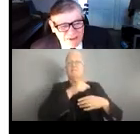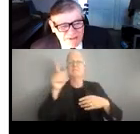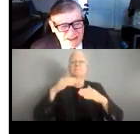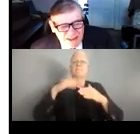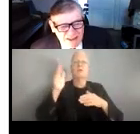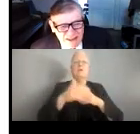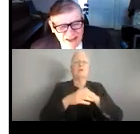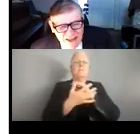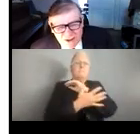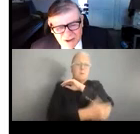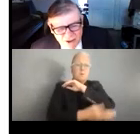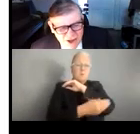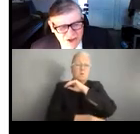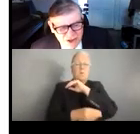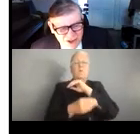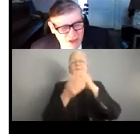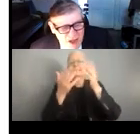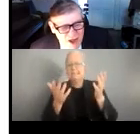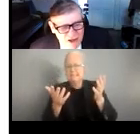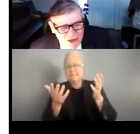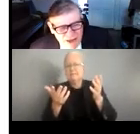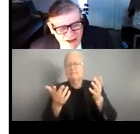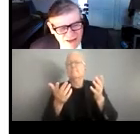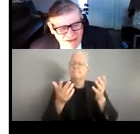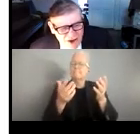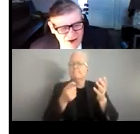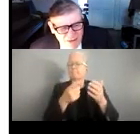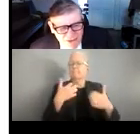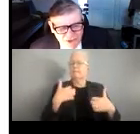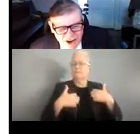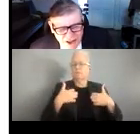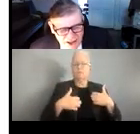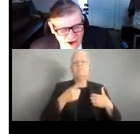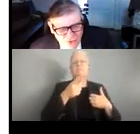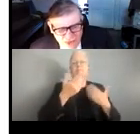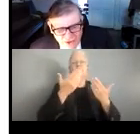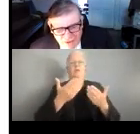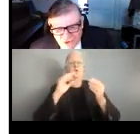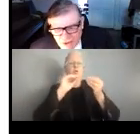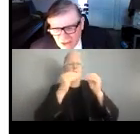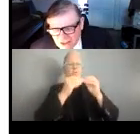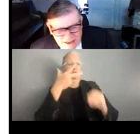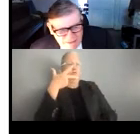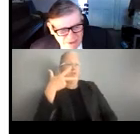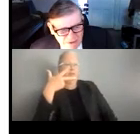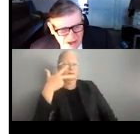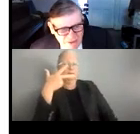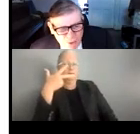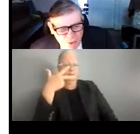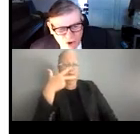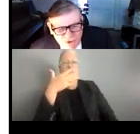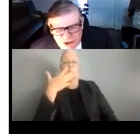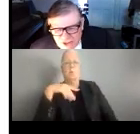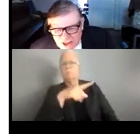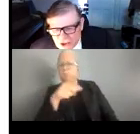disabled are facing. So that looks quite interesting. So now let's have a go at number three, and then on that number three, I might take some people to come in.